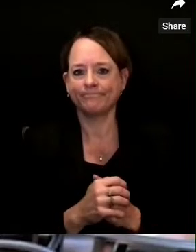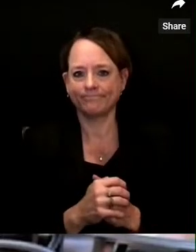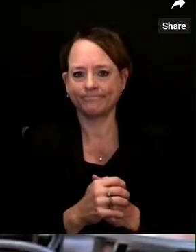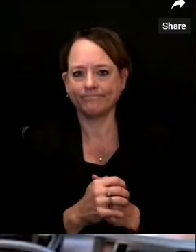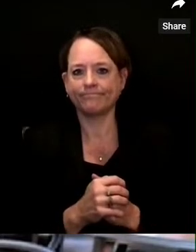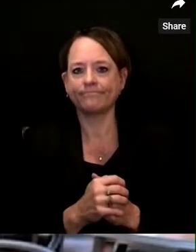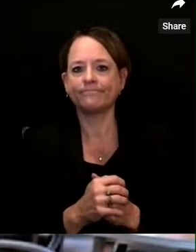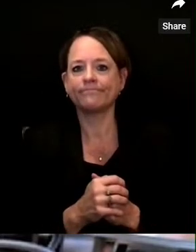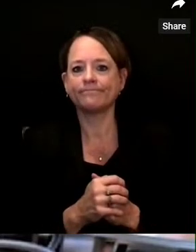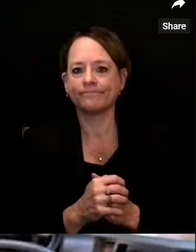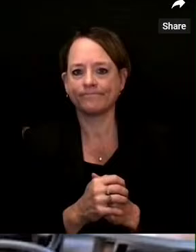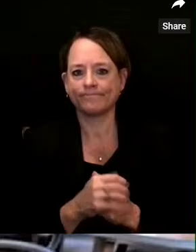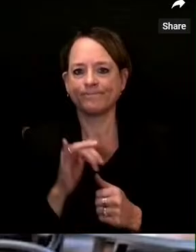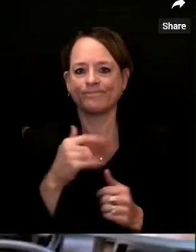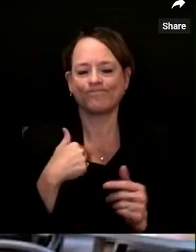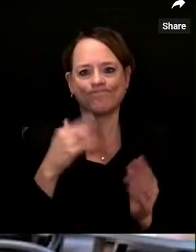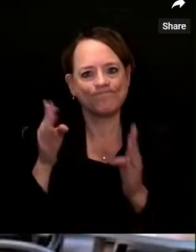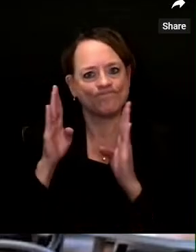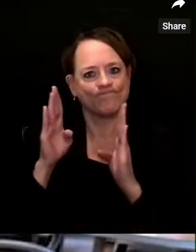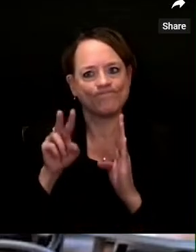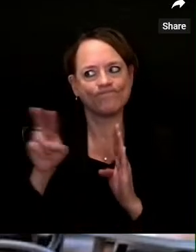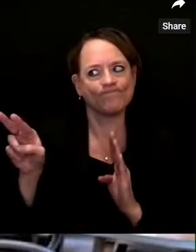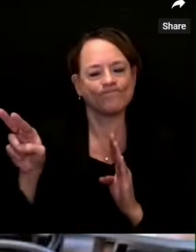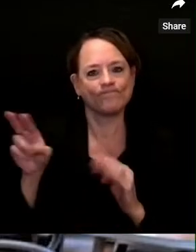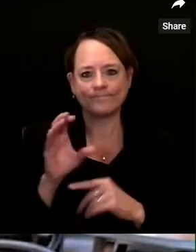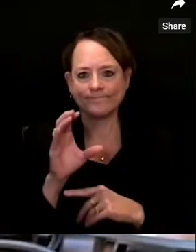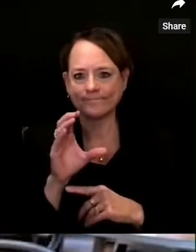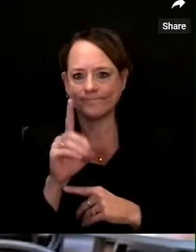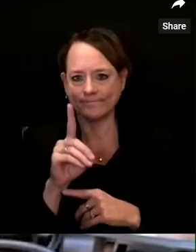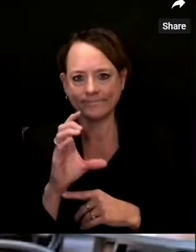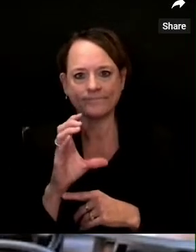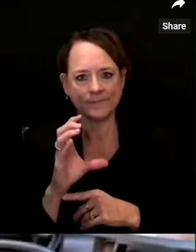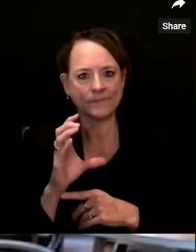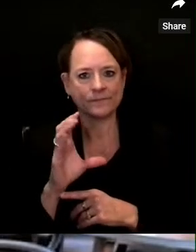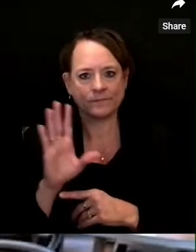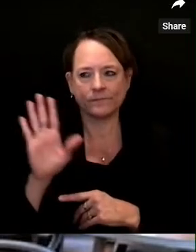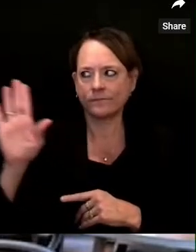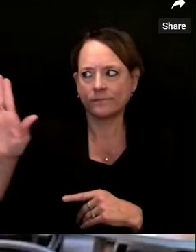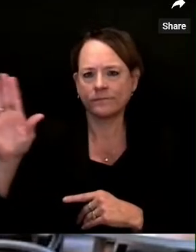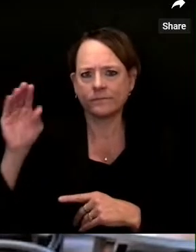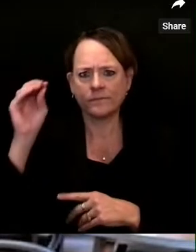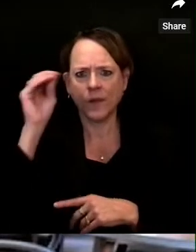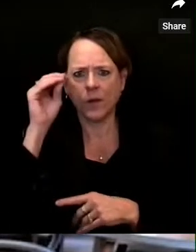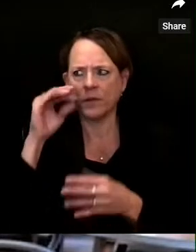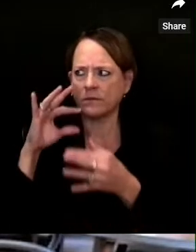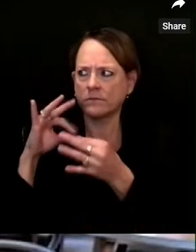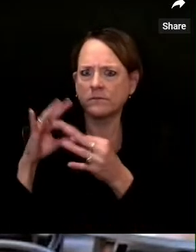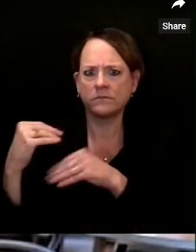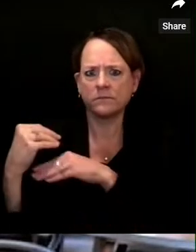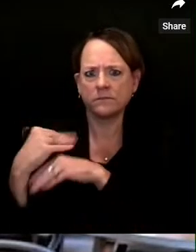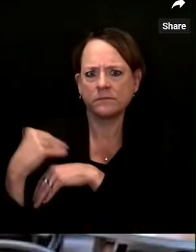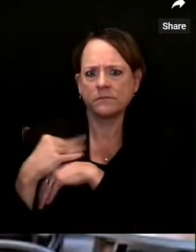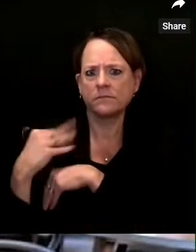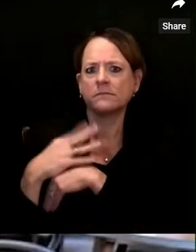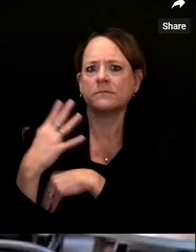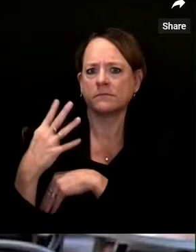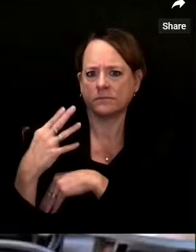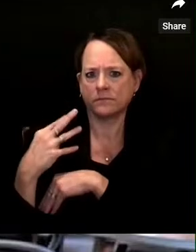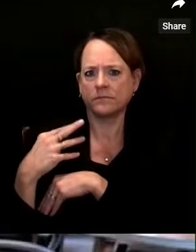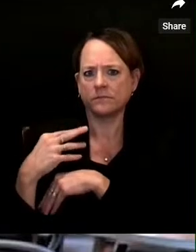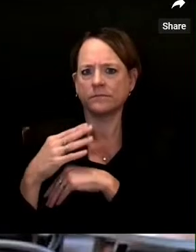us that really essential guidance that we do need about exactly who that booster dose is recommended